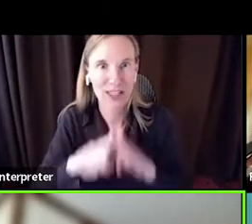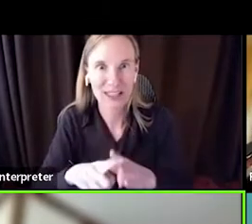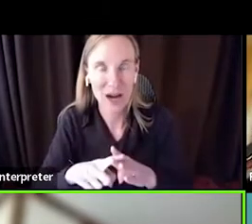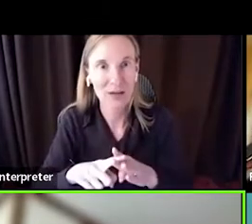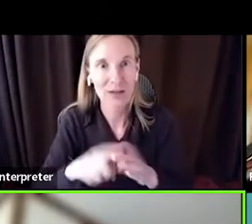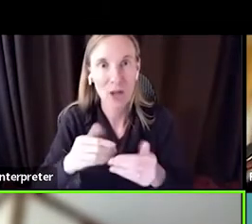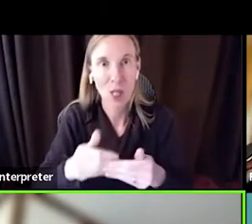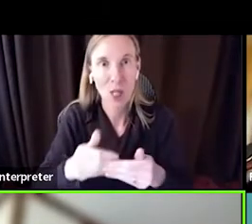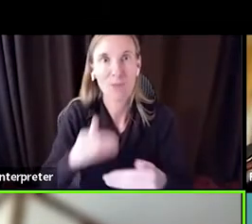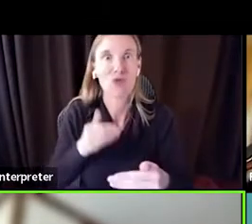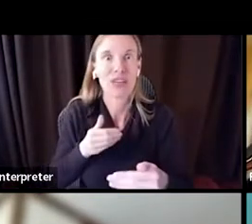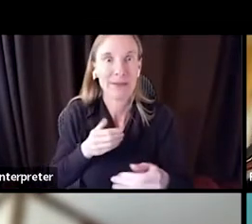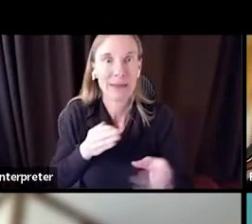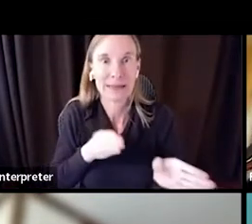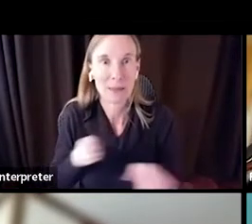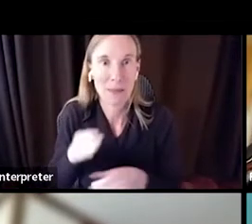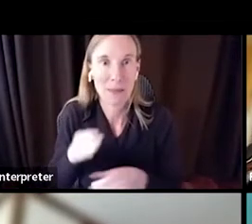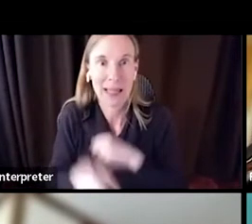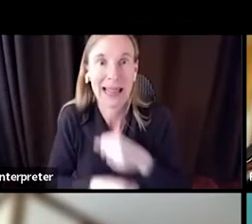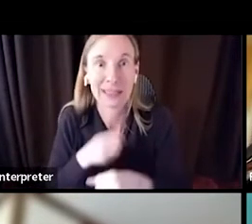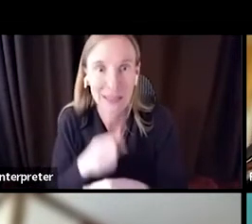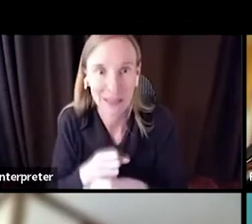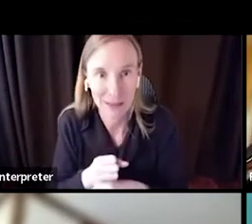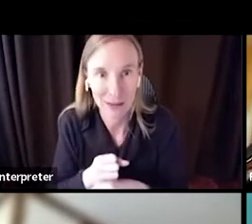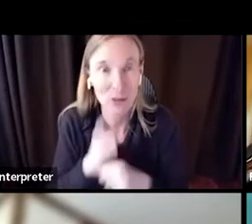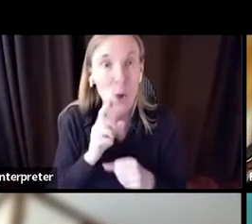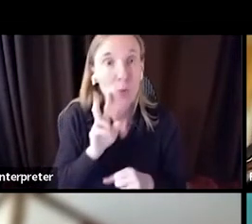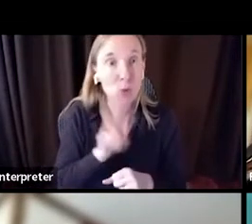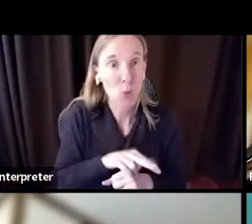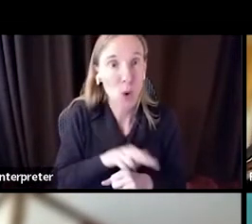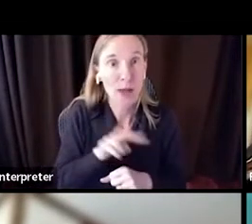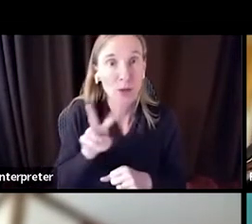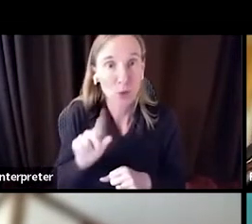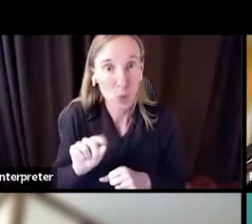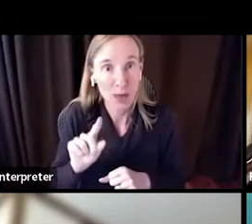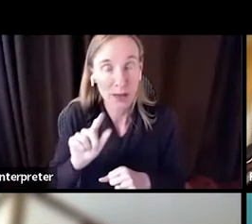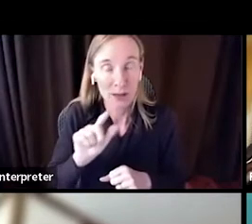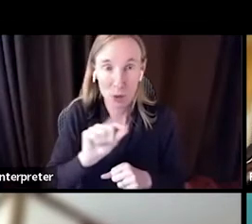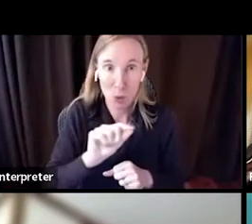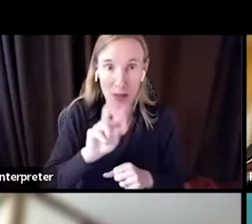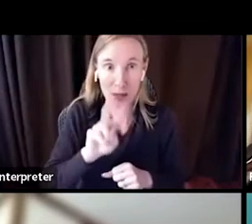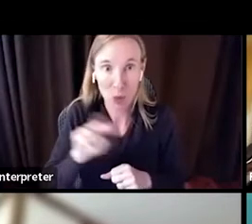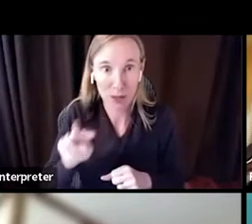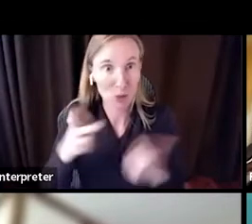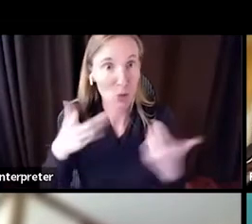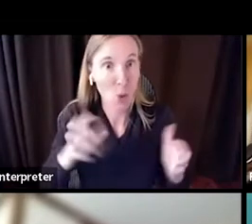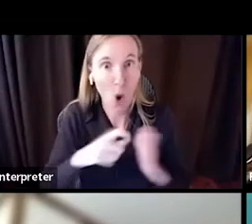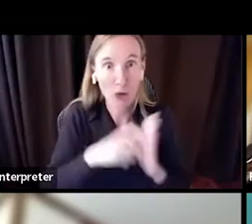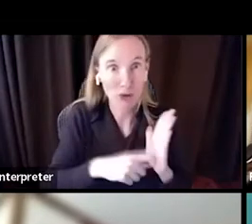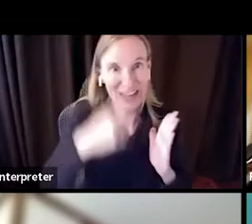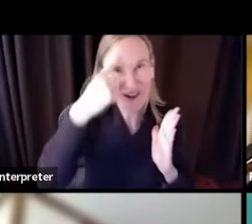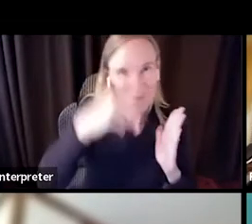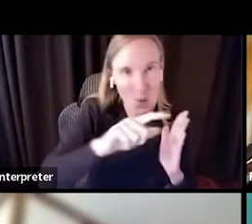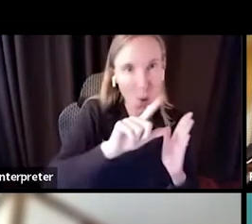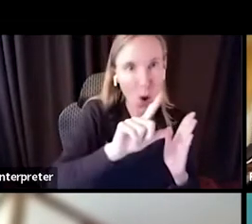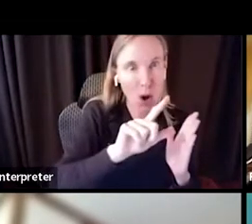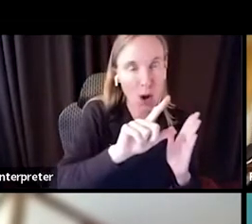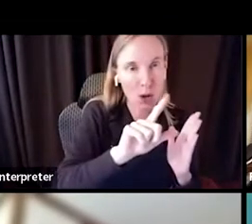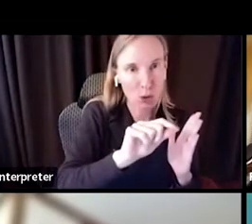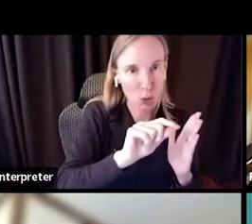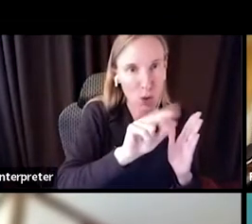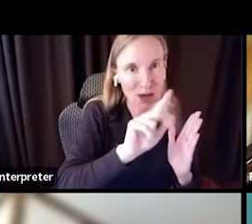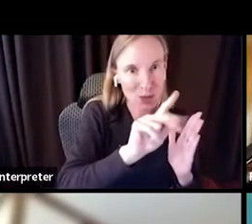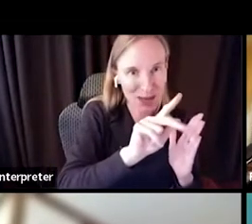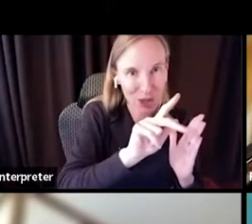year. I think to those outside of the world of insurance plan